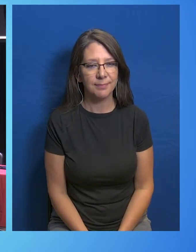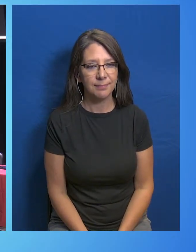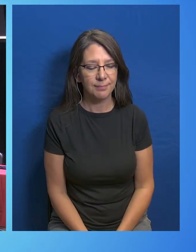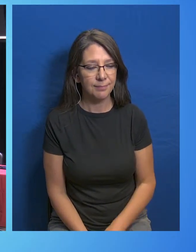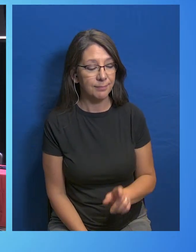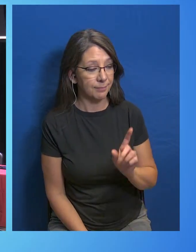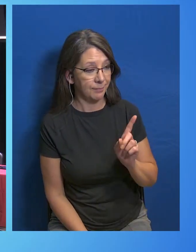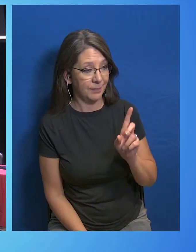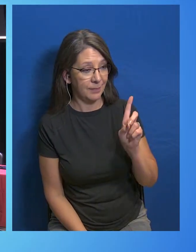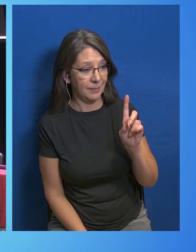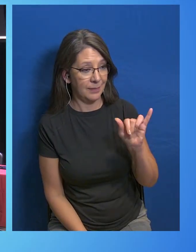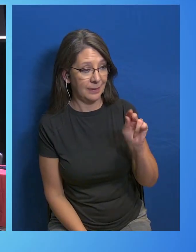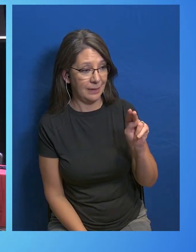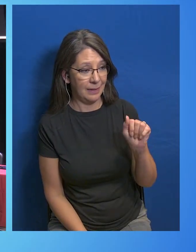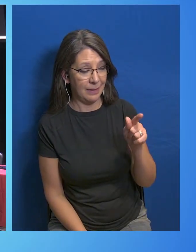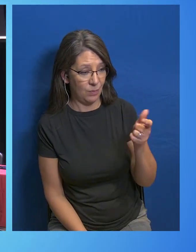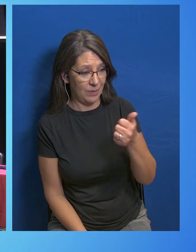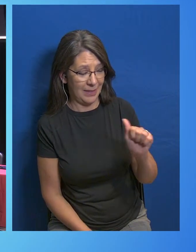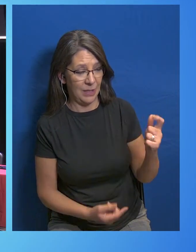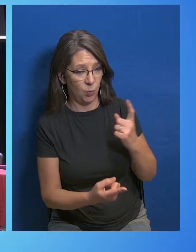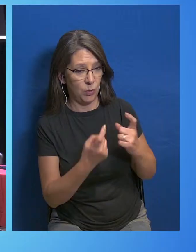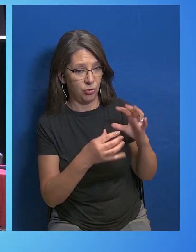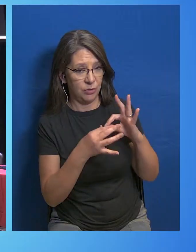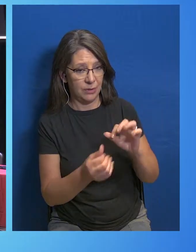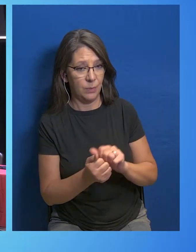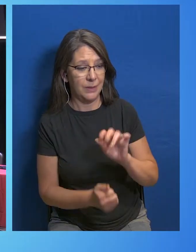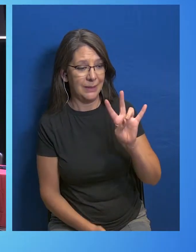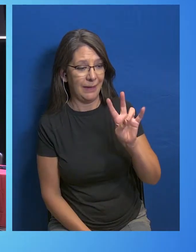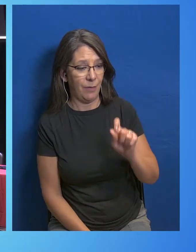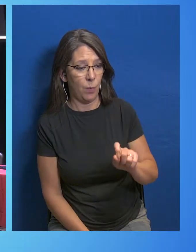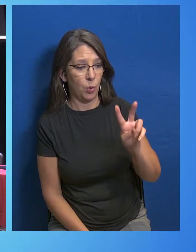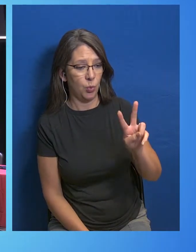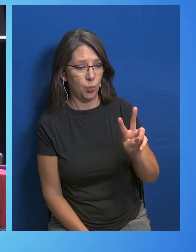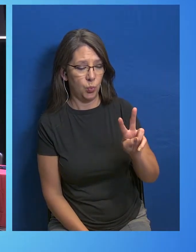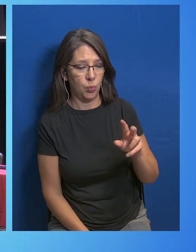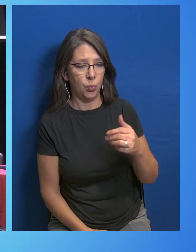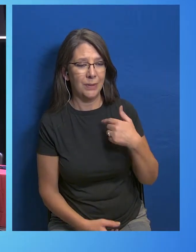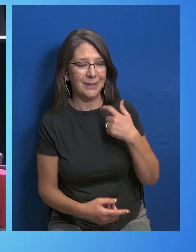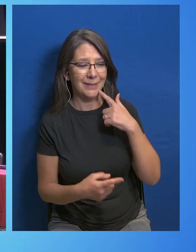Diana, do you have any questions about 7.2, those policies?